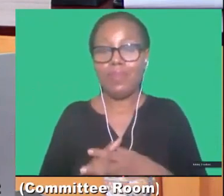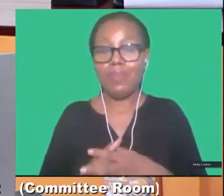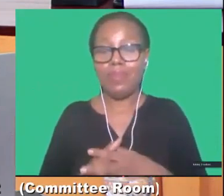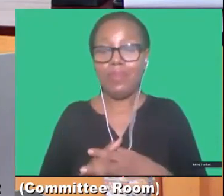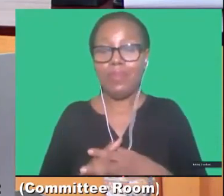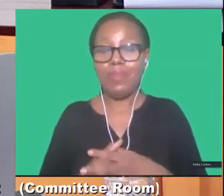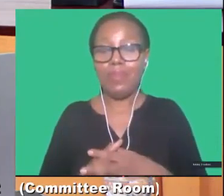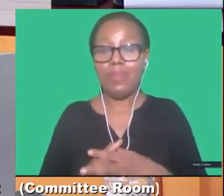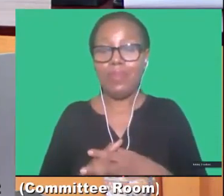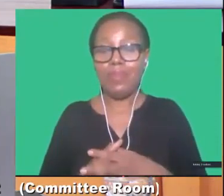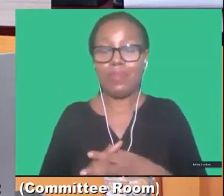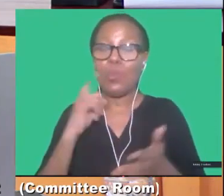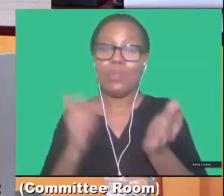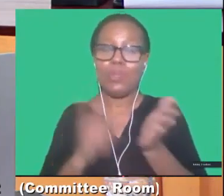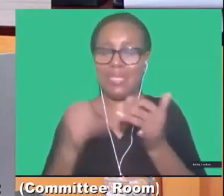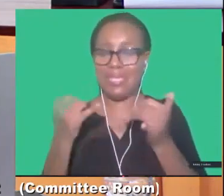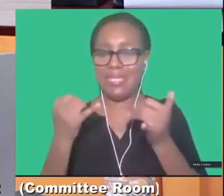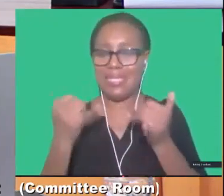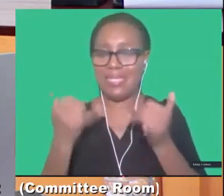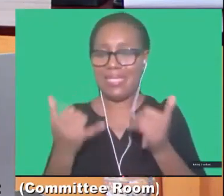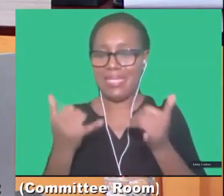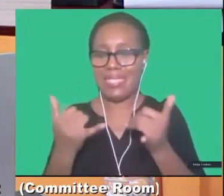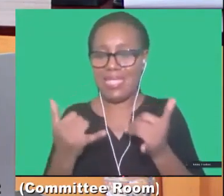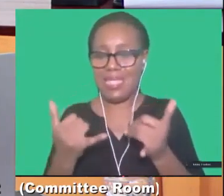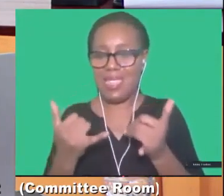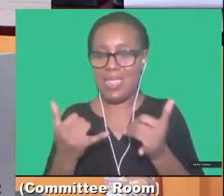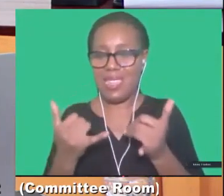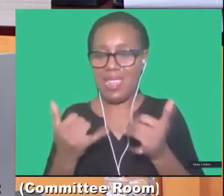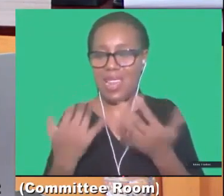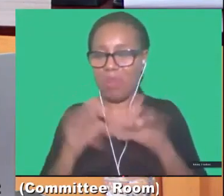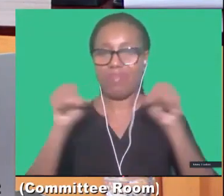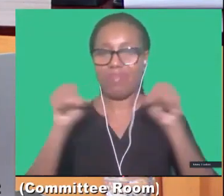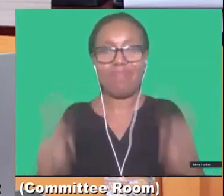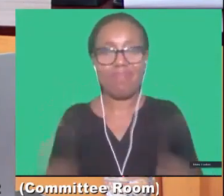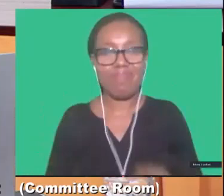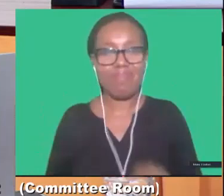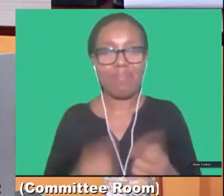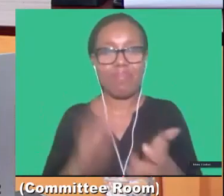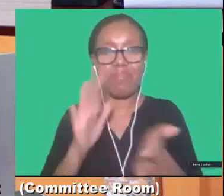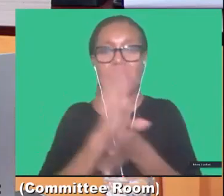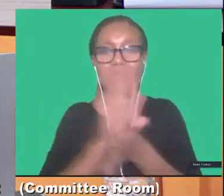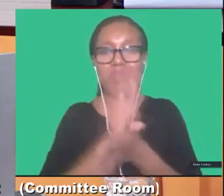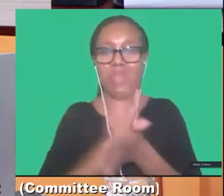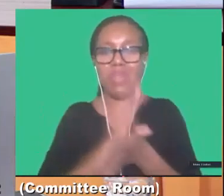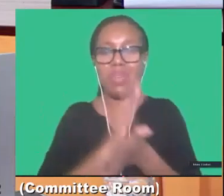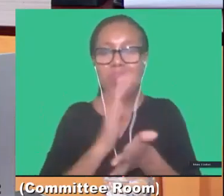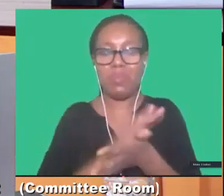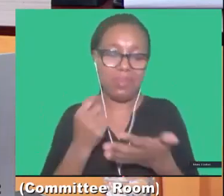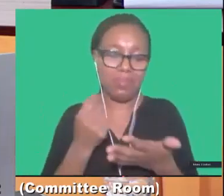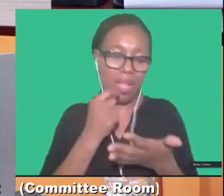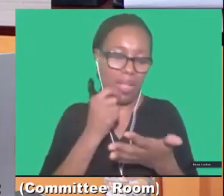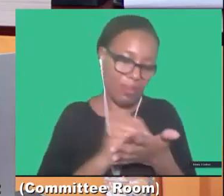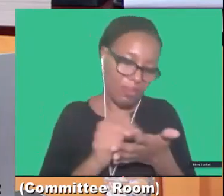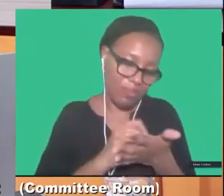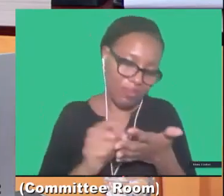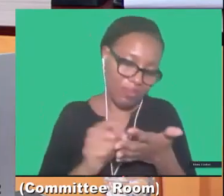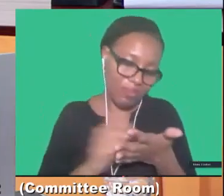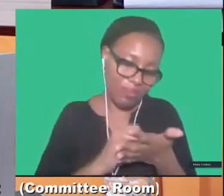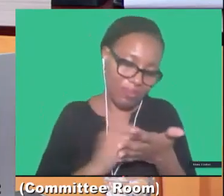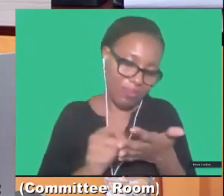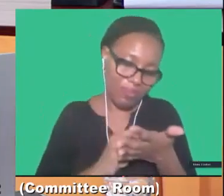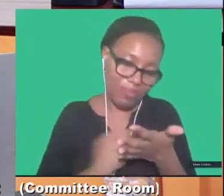old paper method is that a lot of the times there is back and forth over